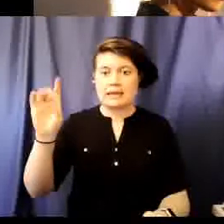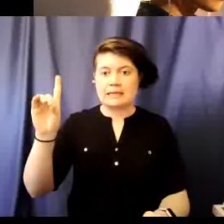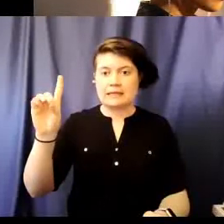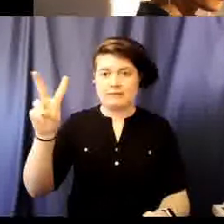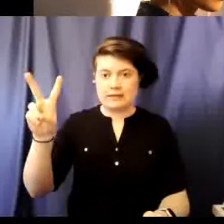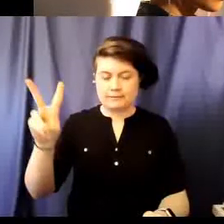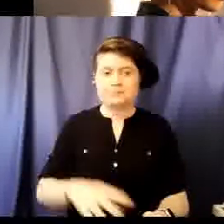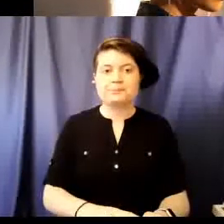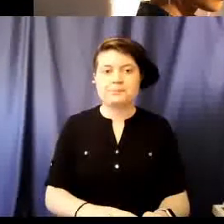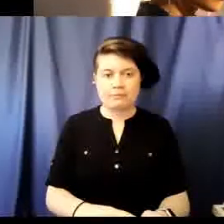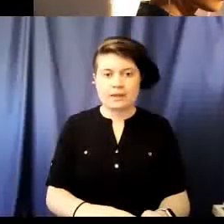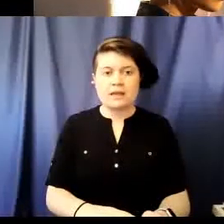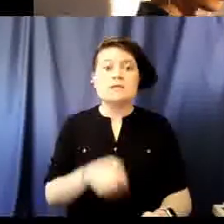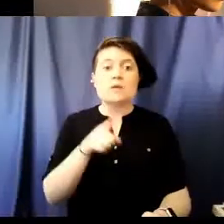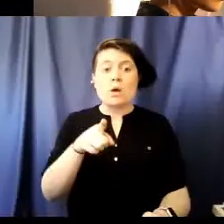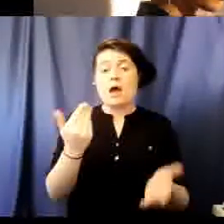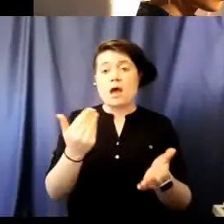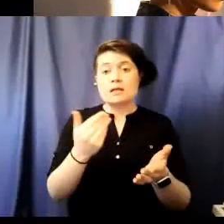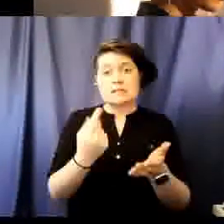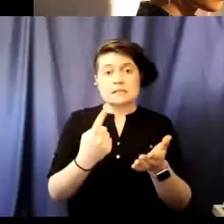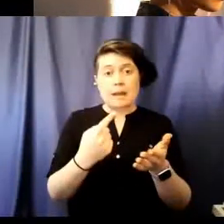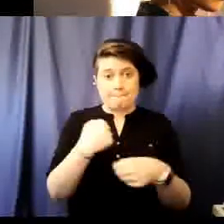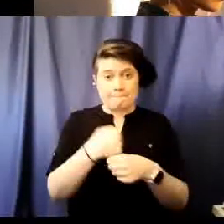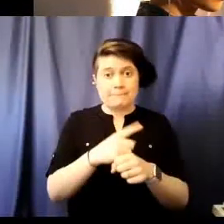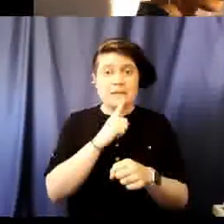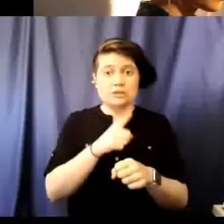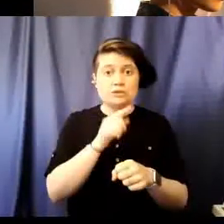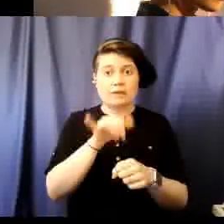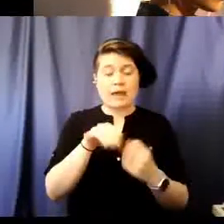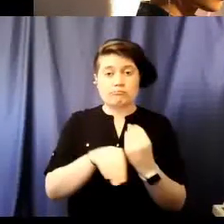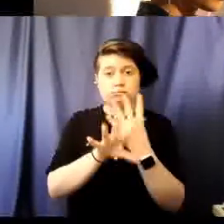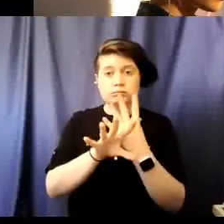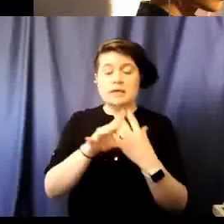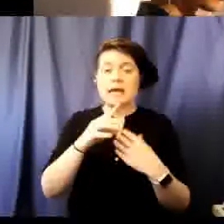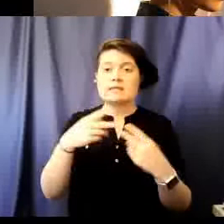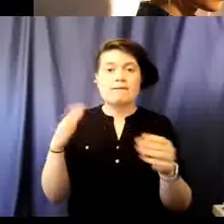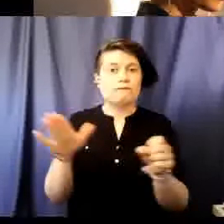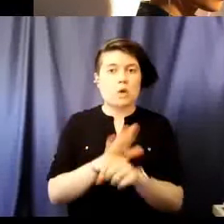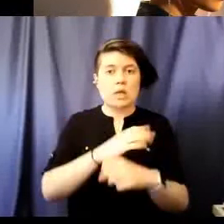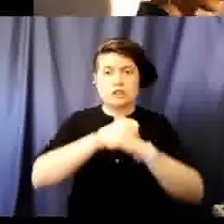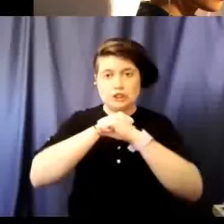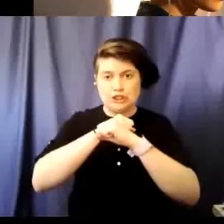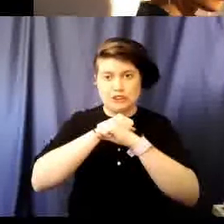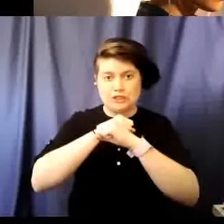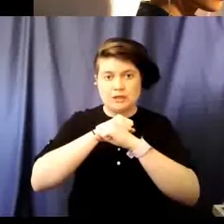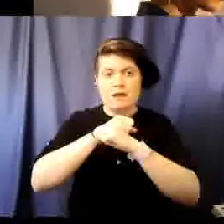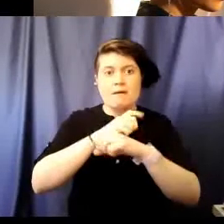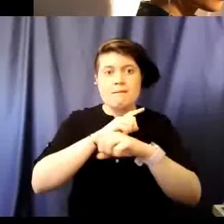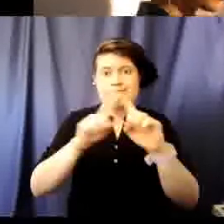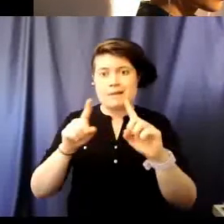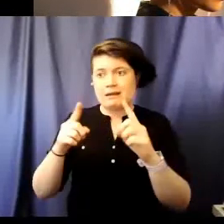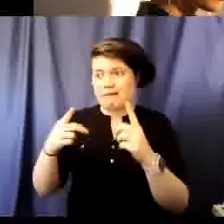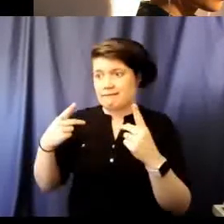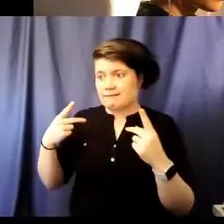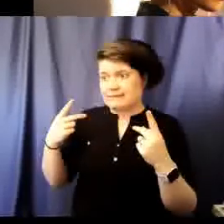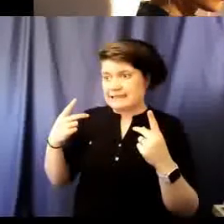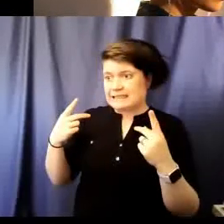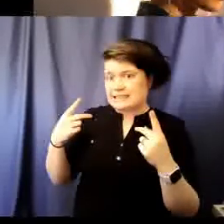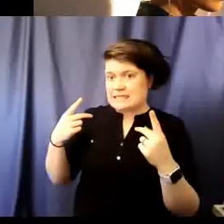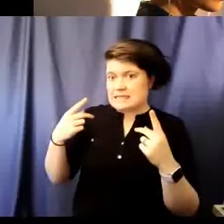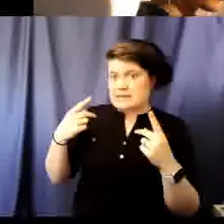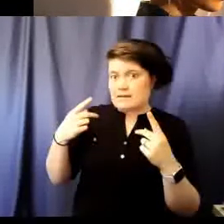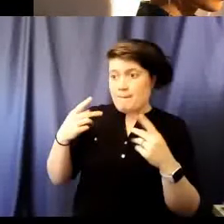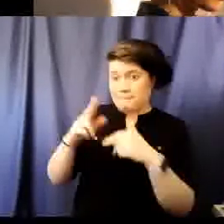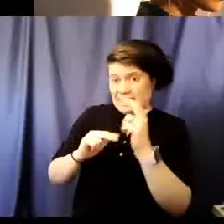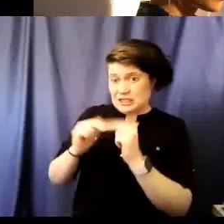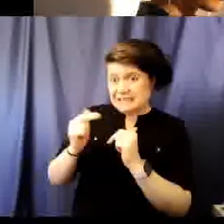we can completely secure the physical space that a survivor is in, so we can never be sure who's listening outside of the